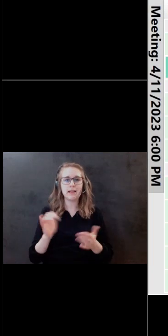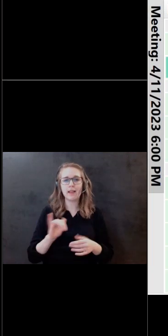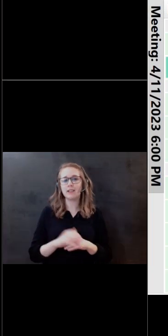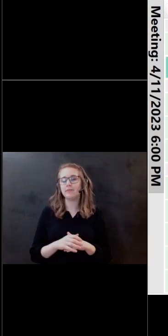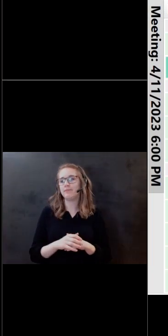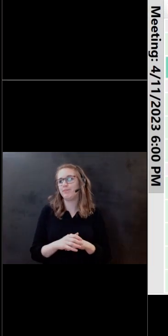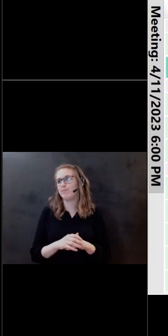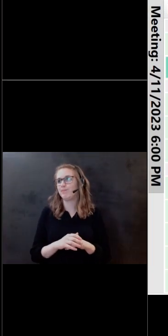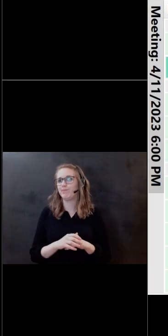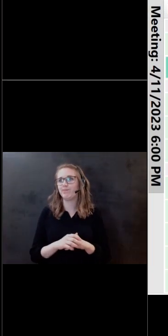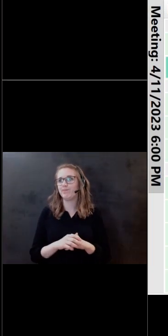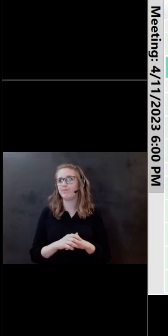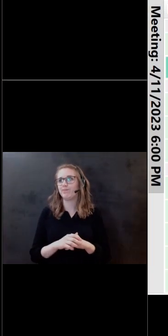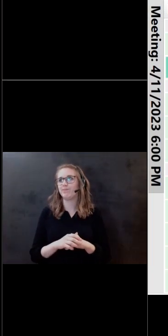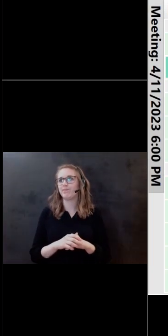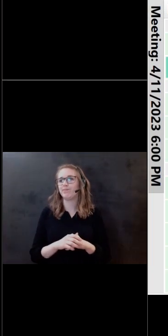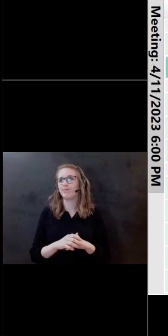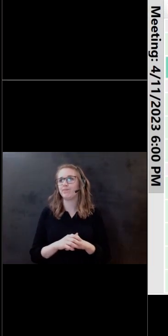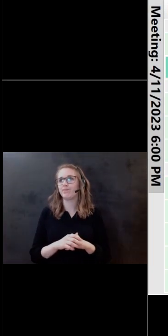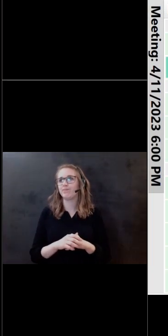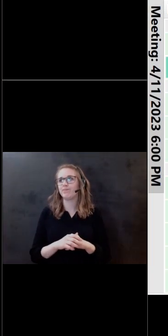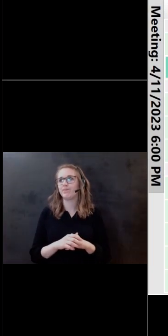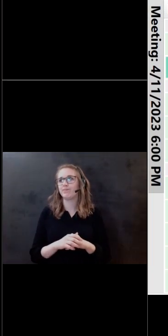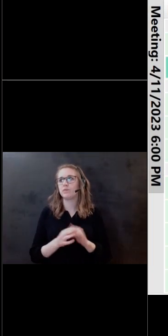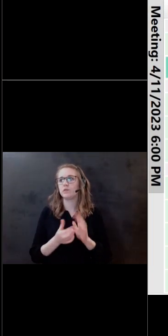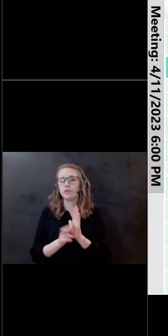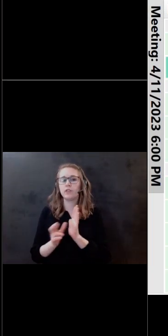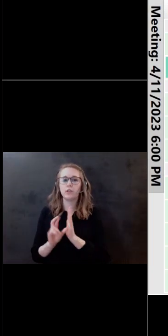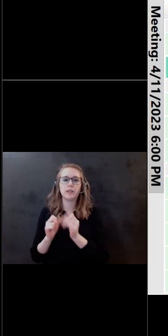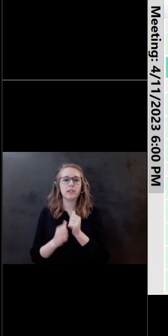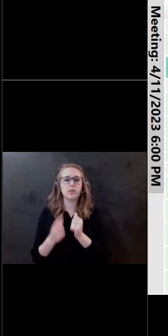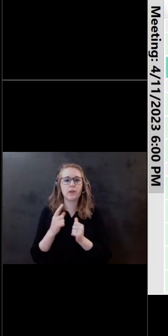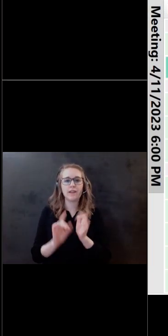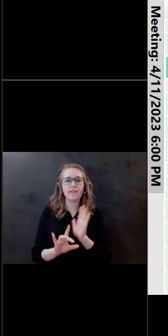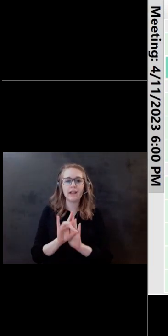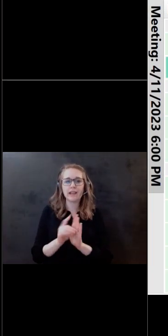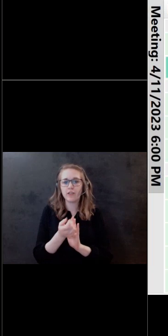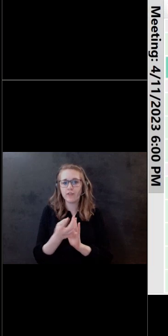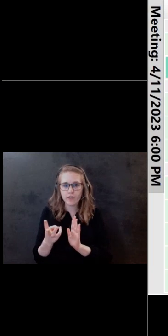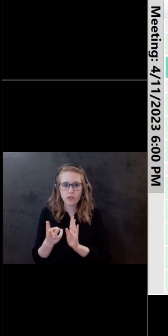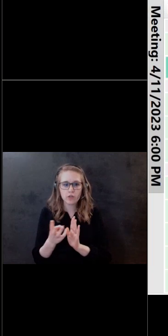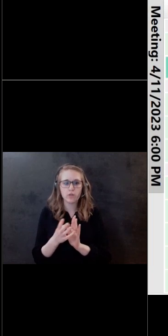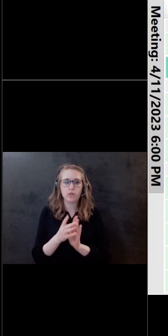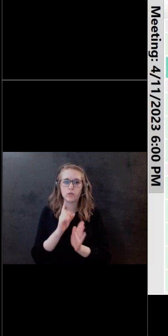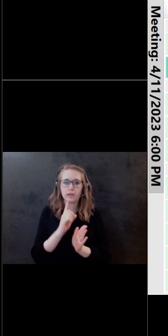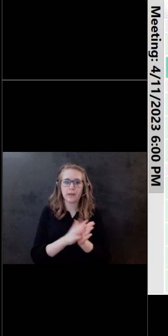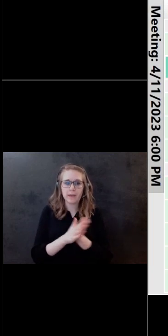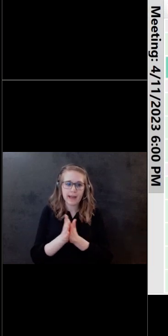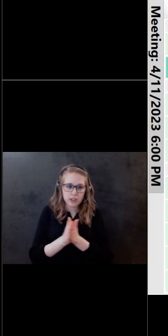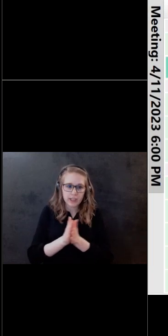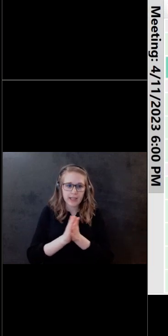say going over this and each one of us finding a few that we are very passionate